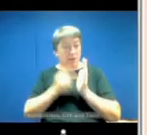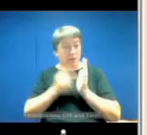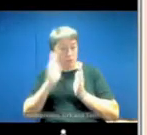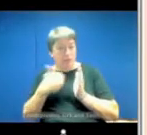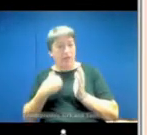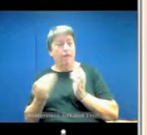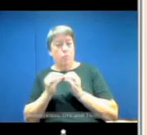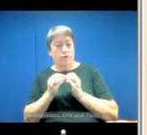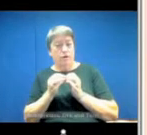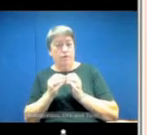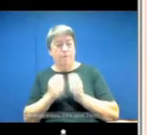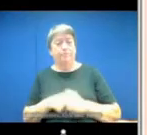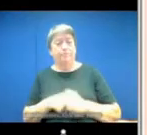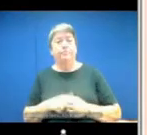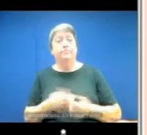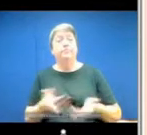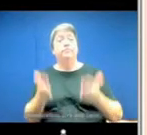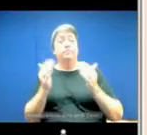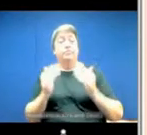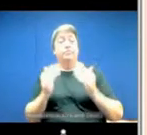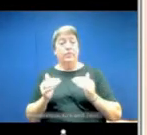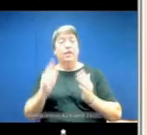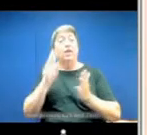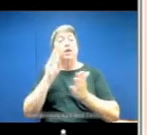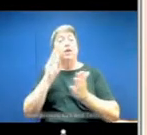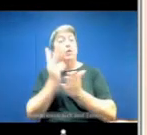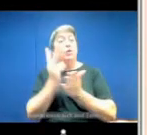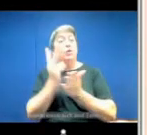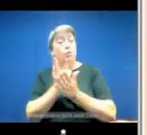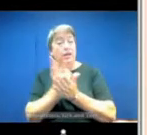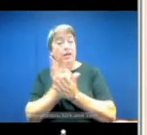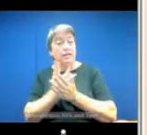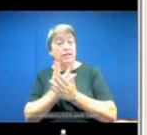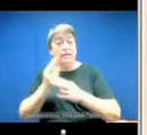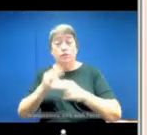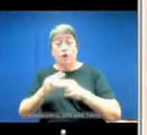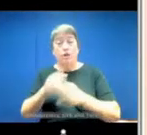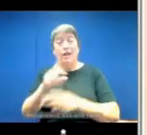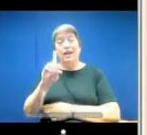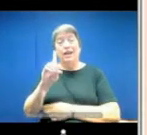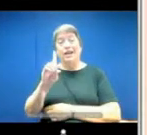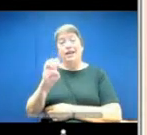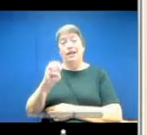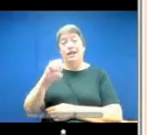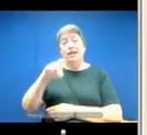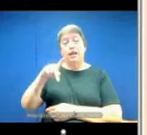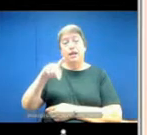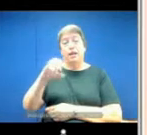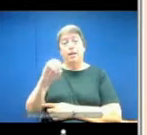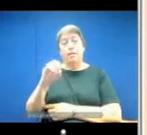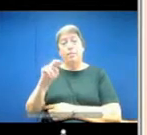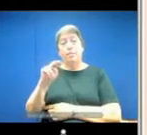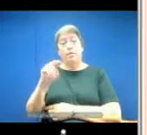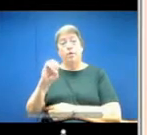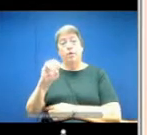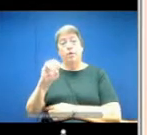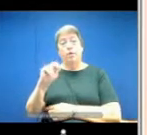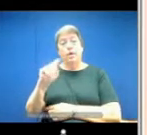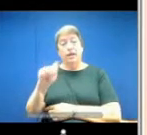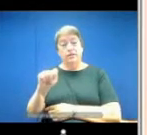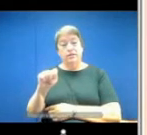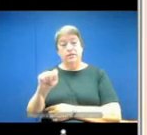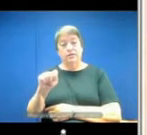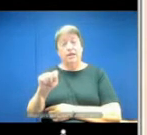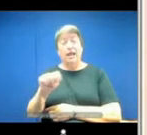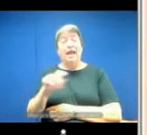The witness, the person answering the questions, is called the deponent. And if the witness is a party,